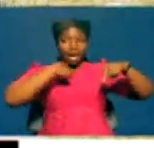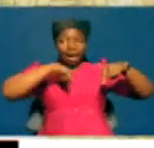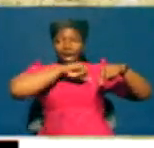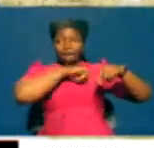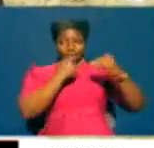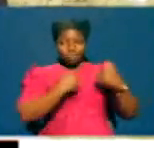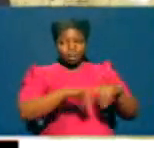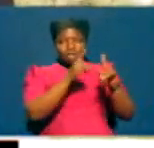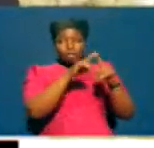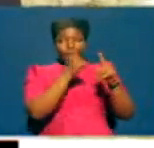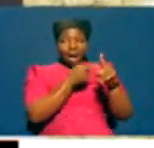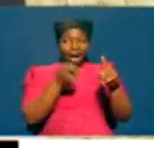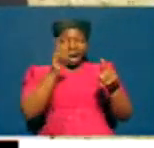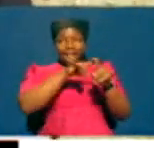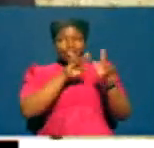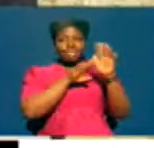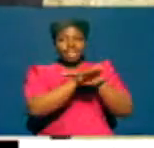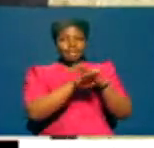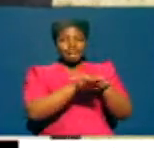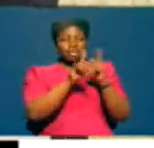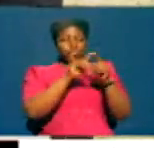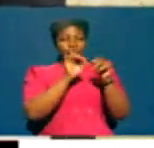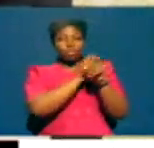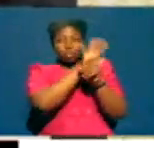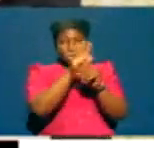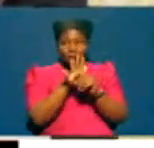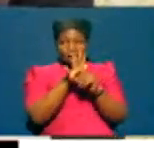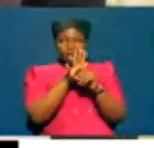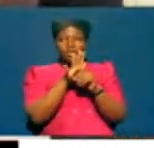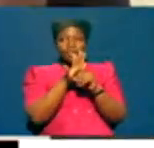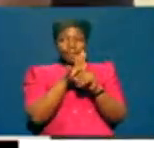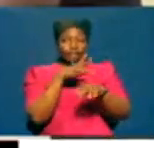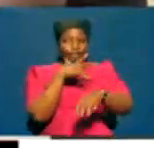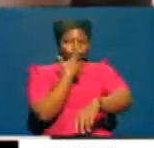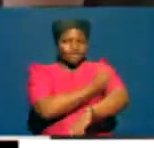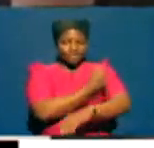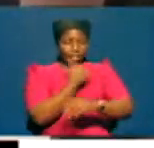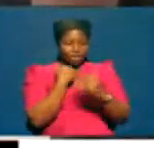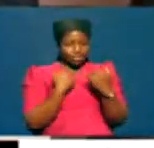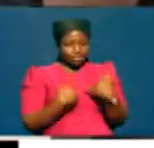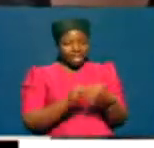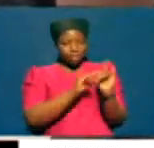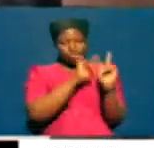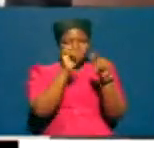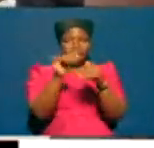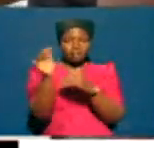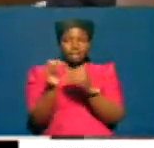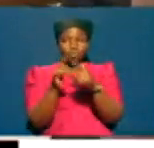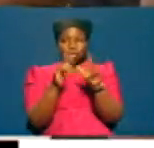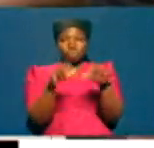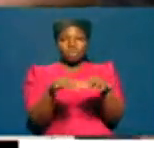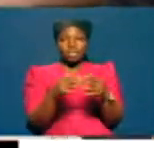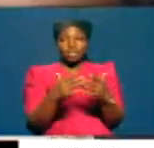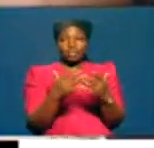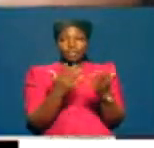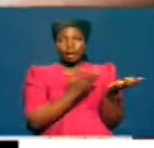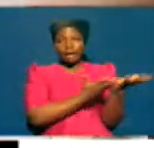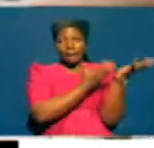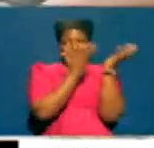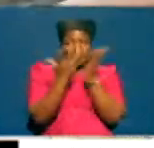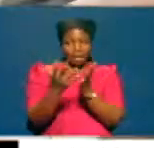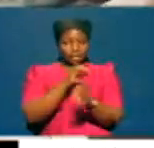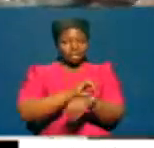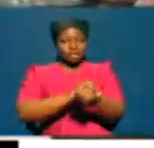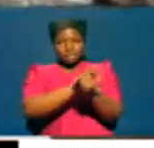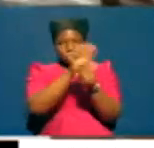the access to COVID-19 vaccine. We have tried at least to come closer to the community and bring them the COVID-19